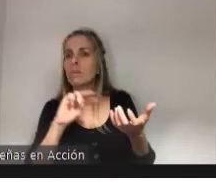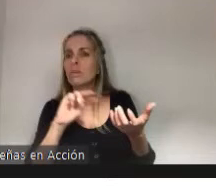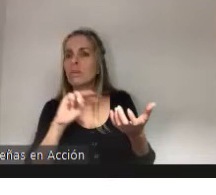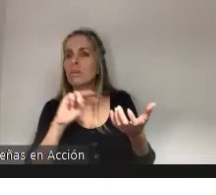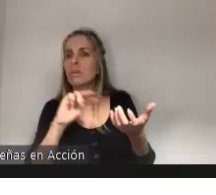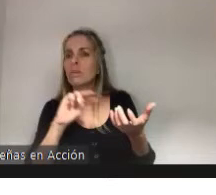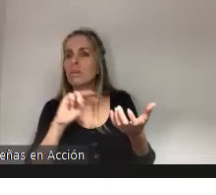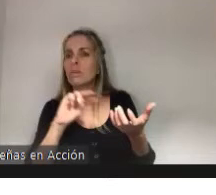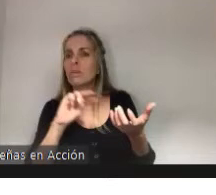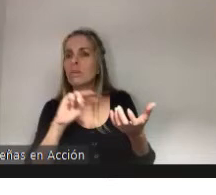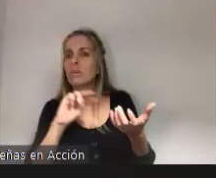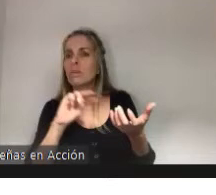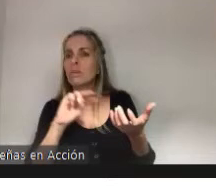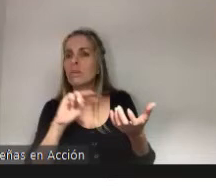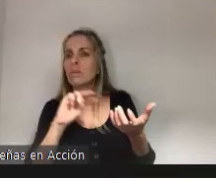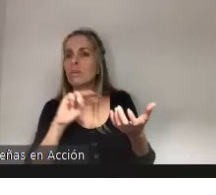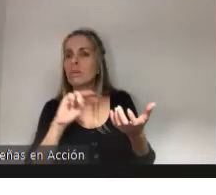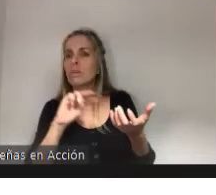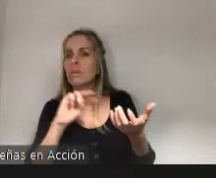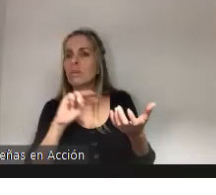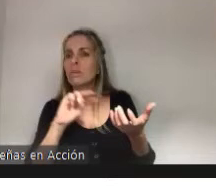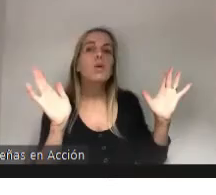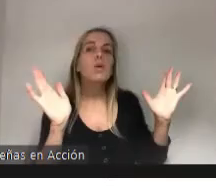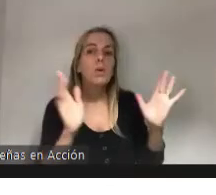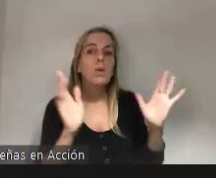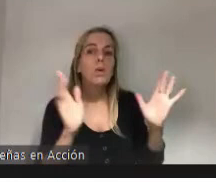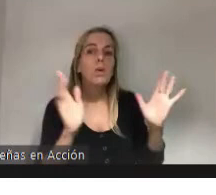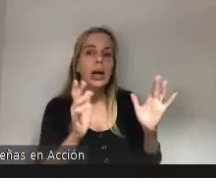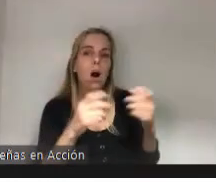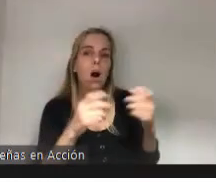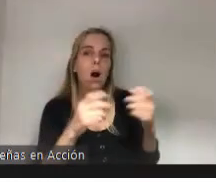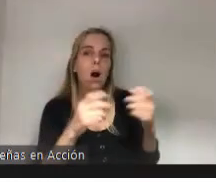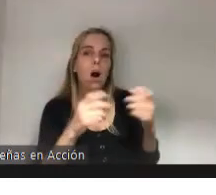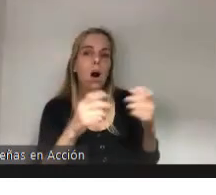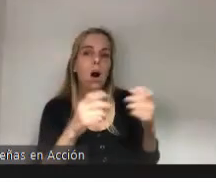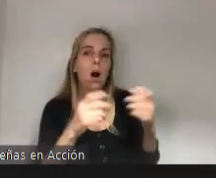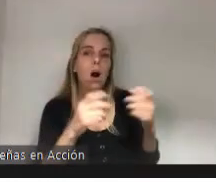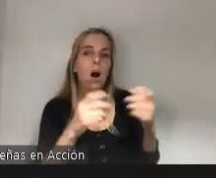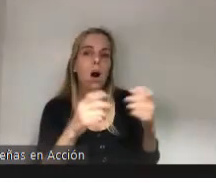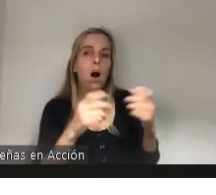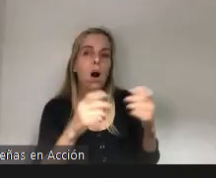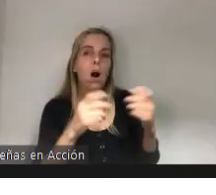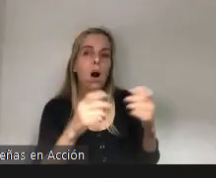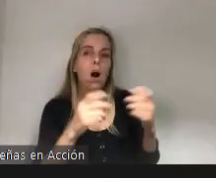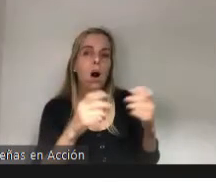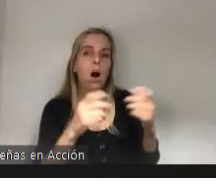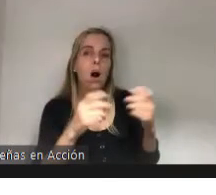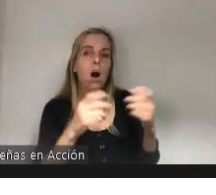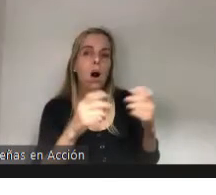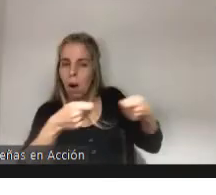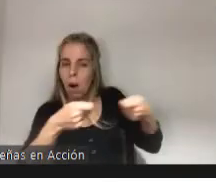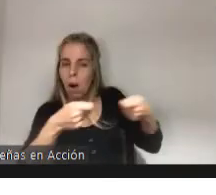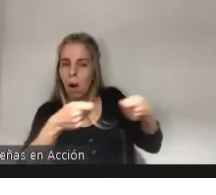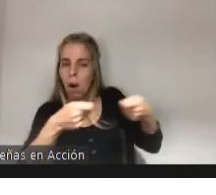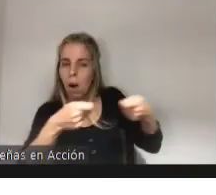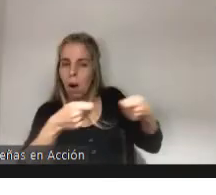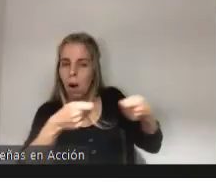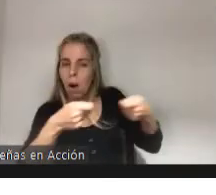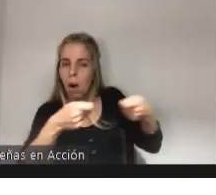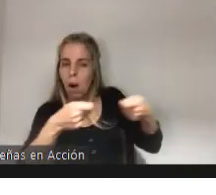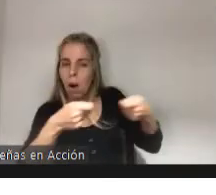and the public expenditure, the accumulation of resources that doesn't happen through the capitalist commercial